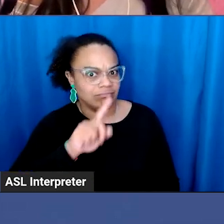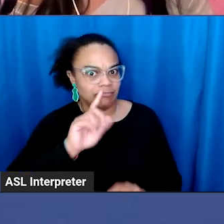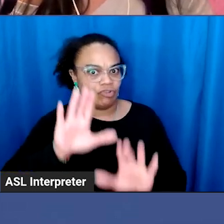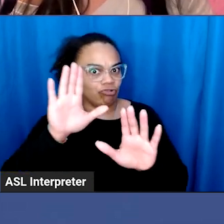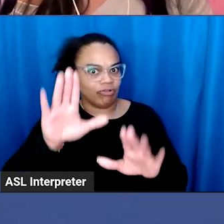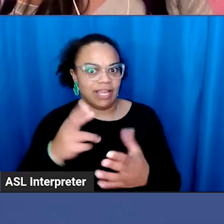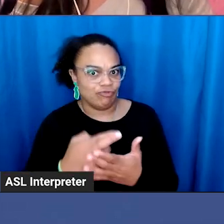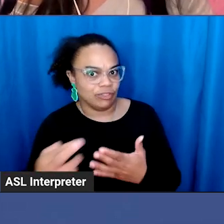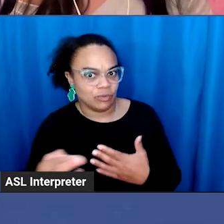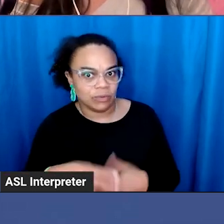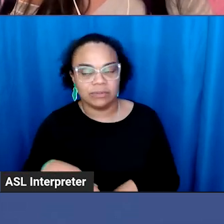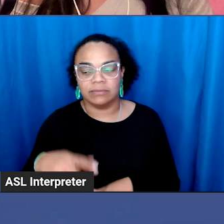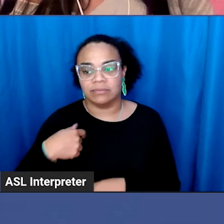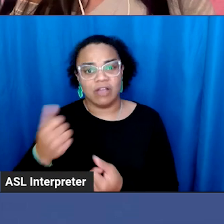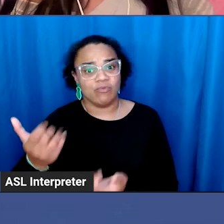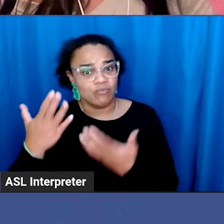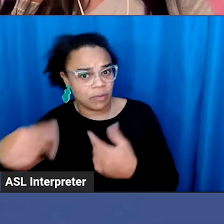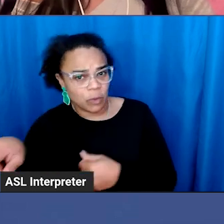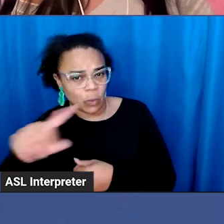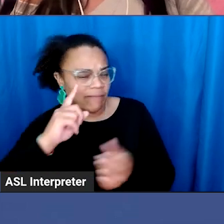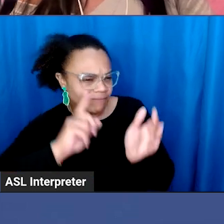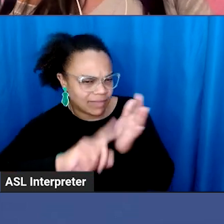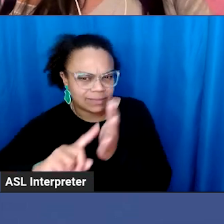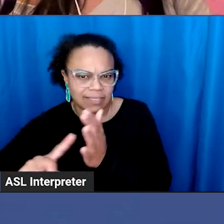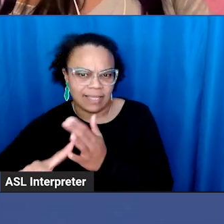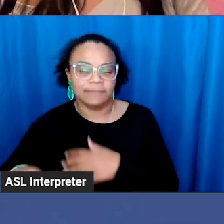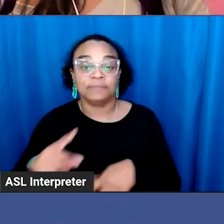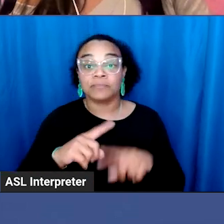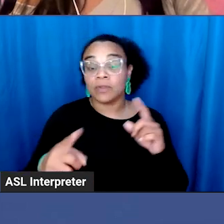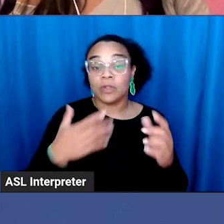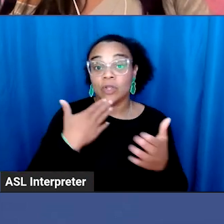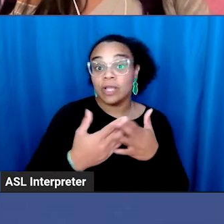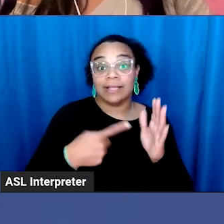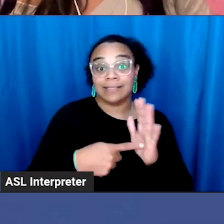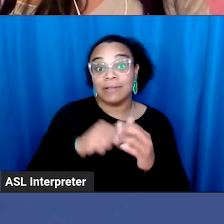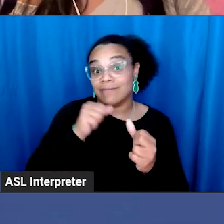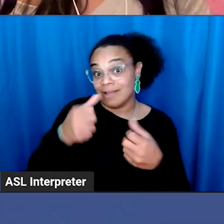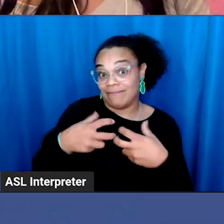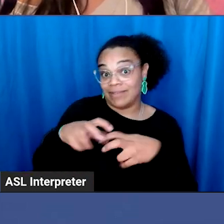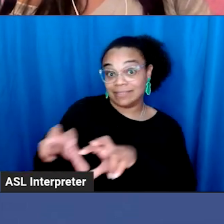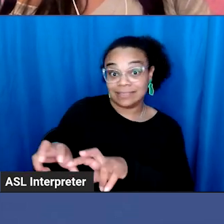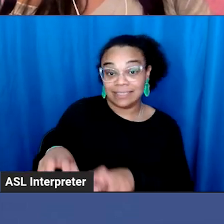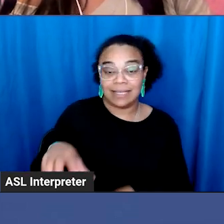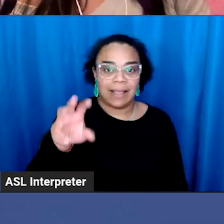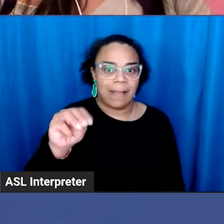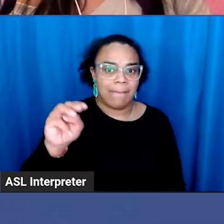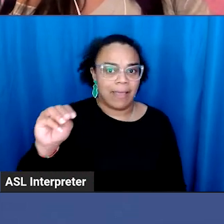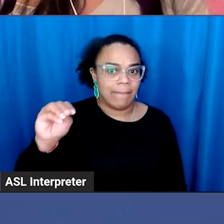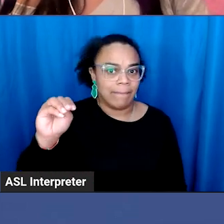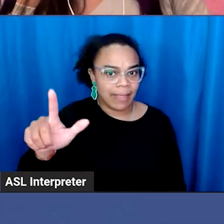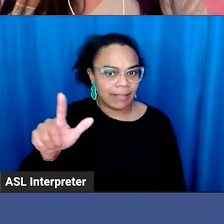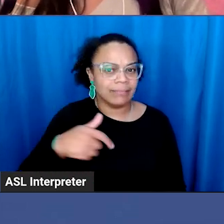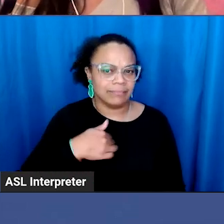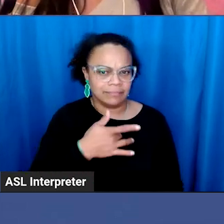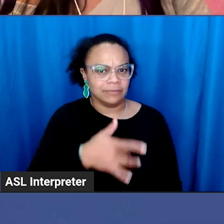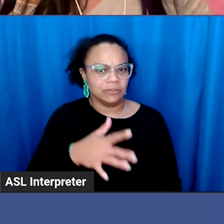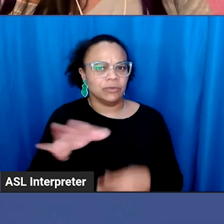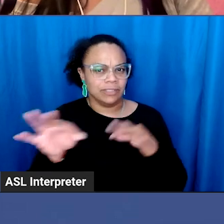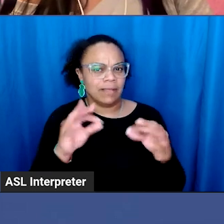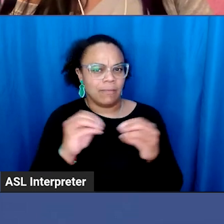investigate a little bit also. But a good example of not investing is MML, and I talk about more about